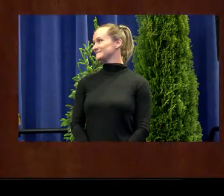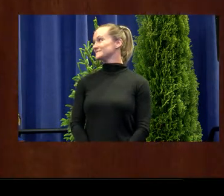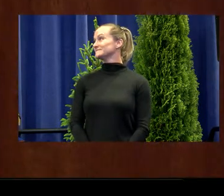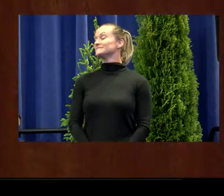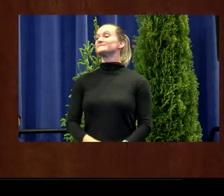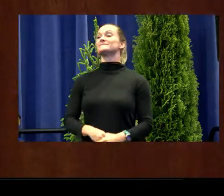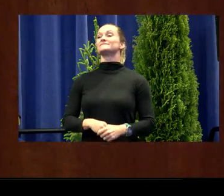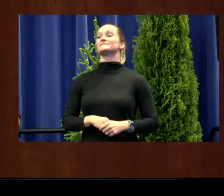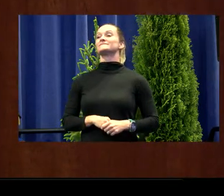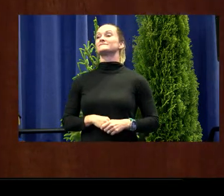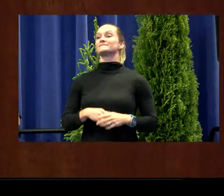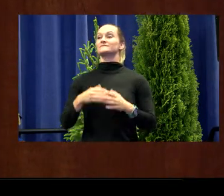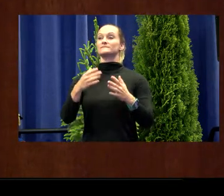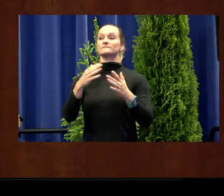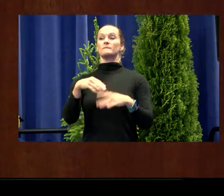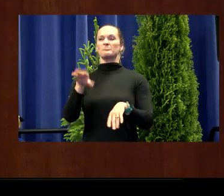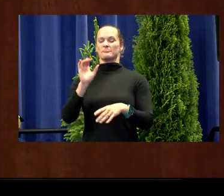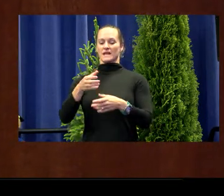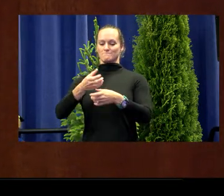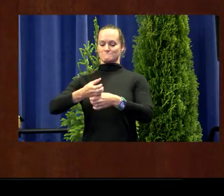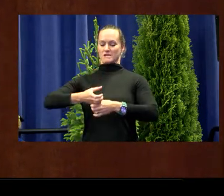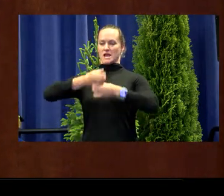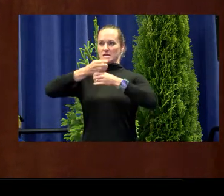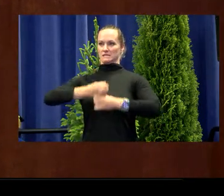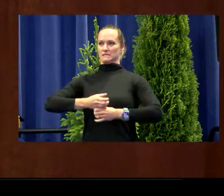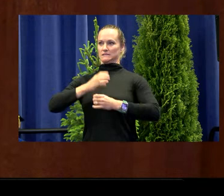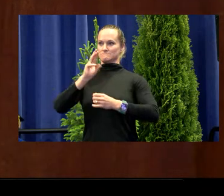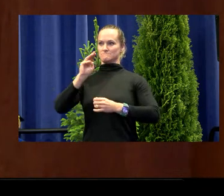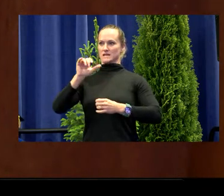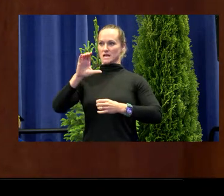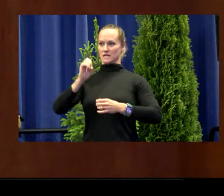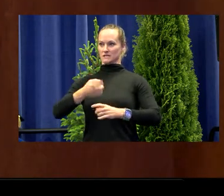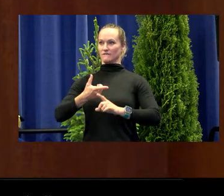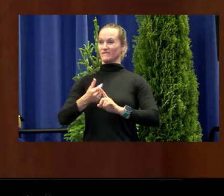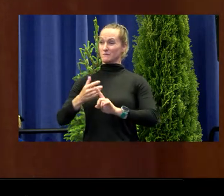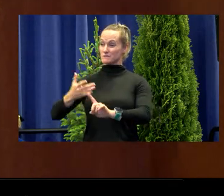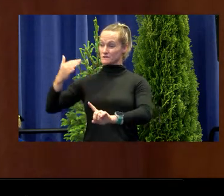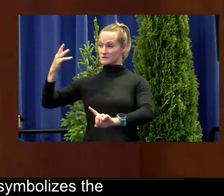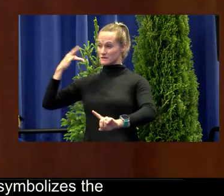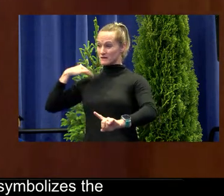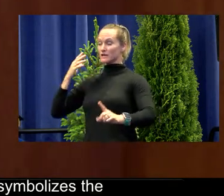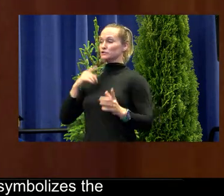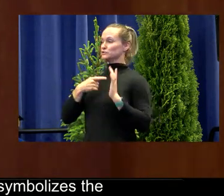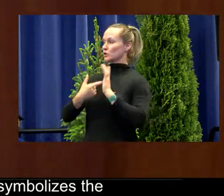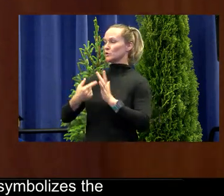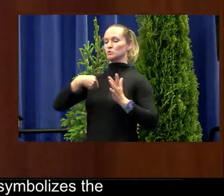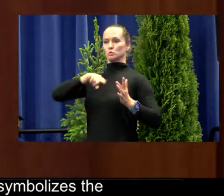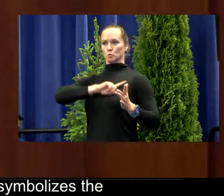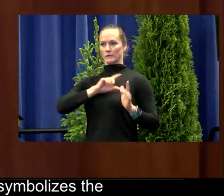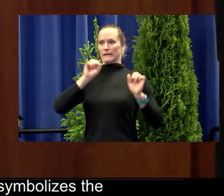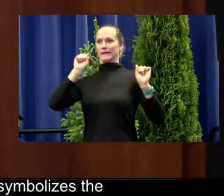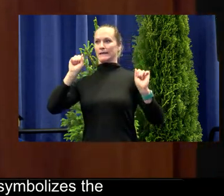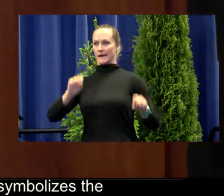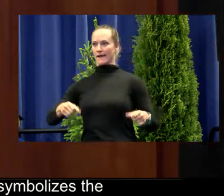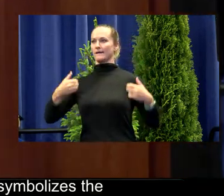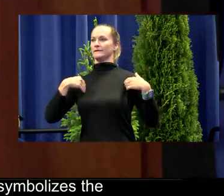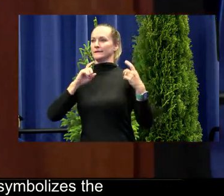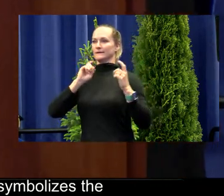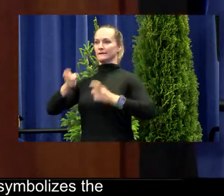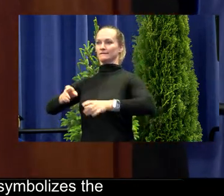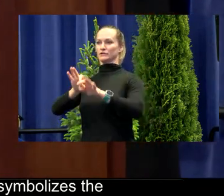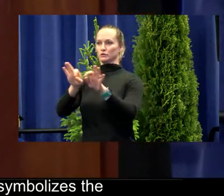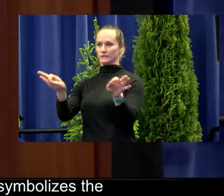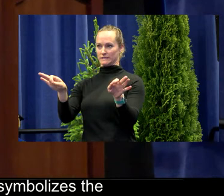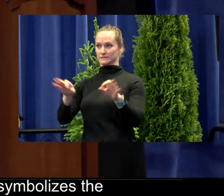The mace from medieval times symbolizes the university's authority to confer degrees and is borne by a leader of our